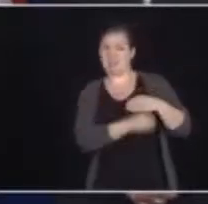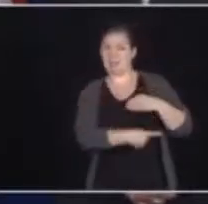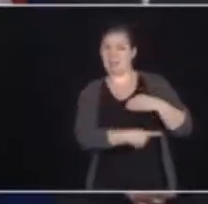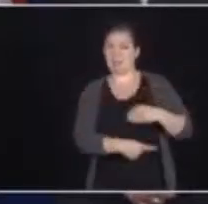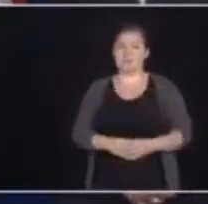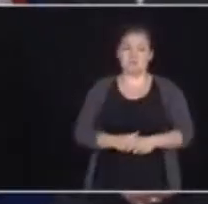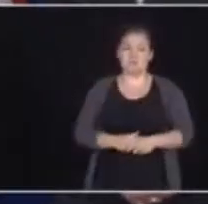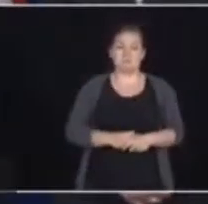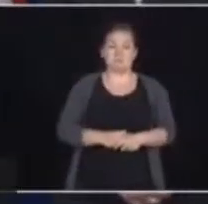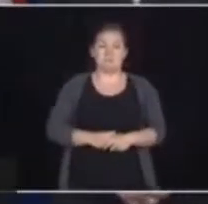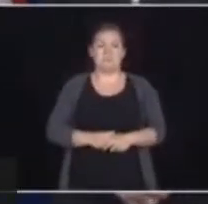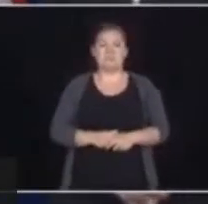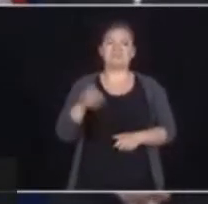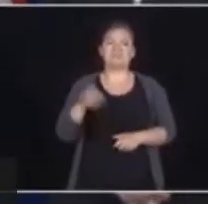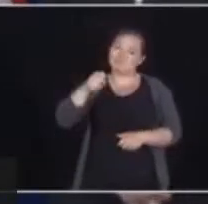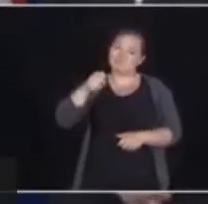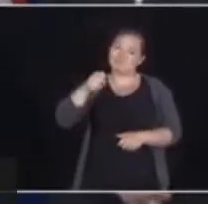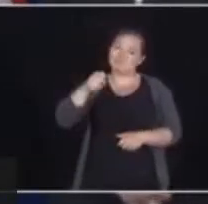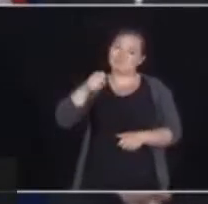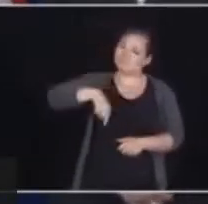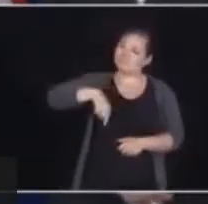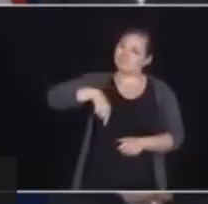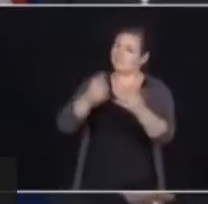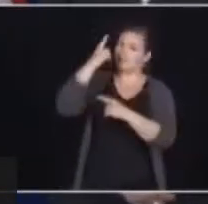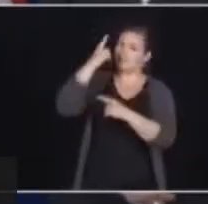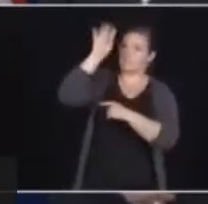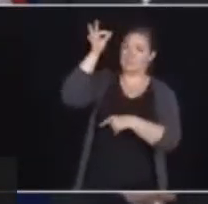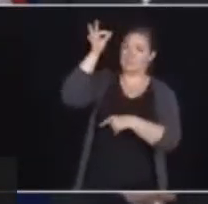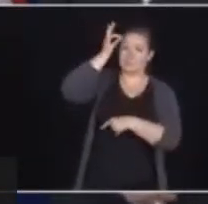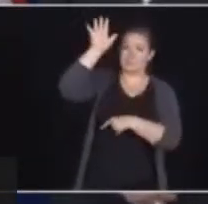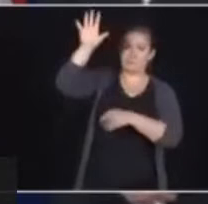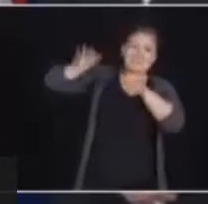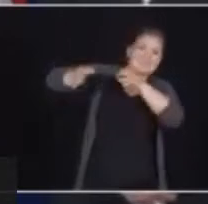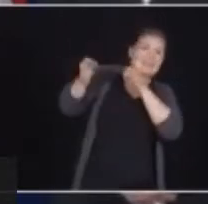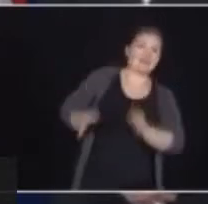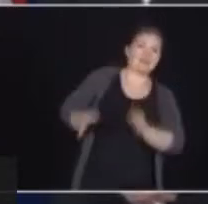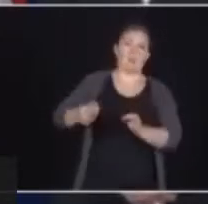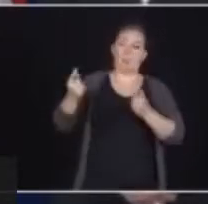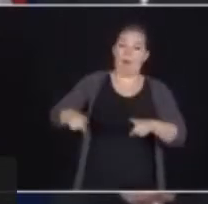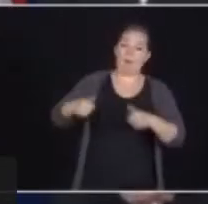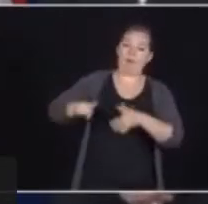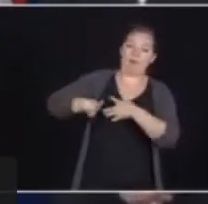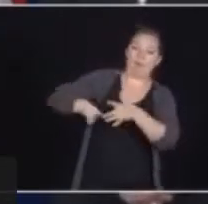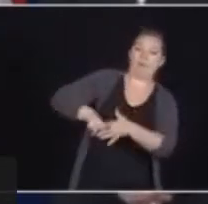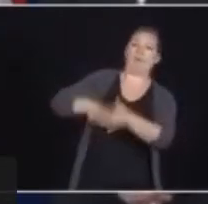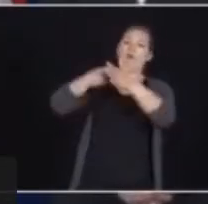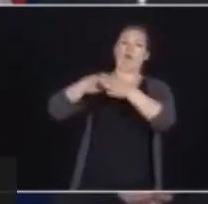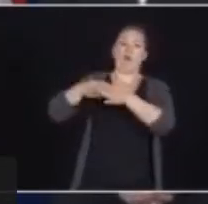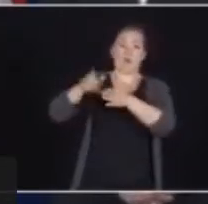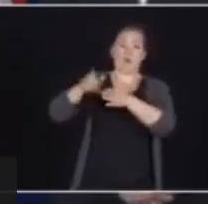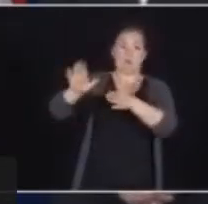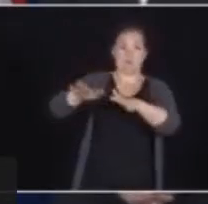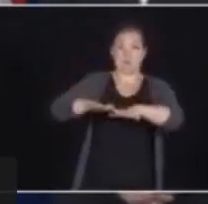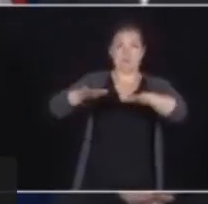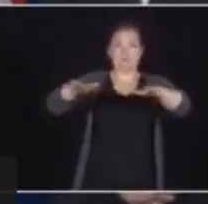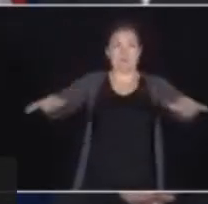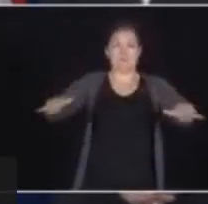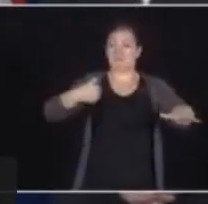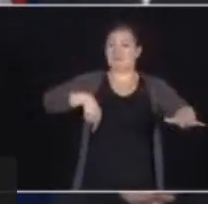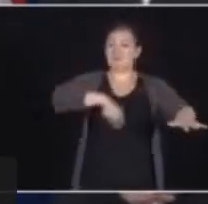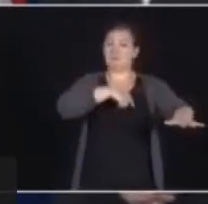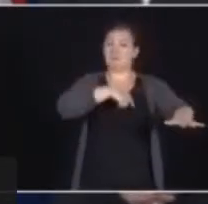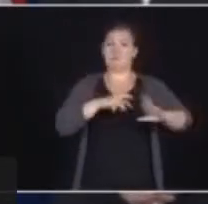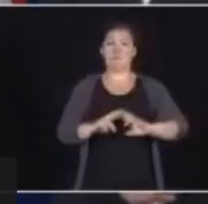Well, we are waiting for the federal government to determine when they're going to start rolling out the app. We are ready to go, and